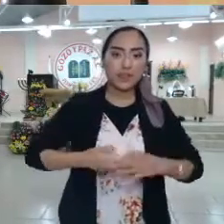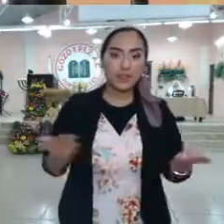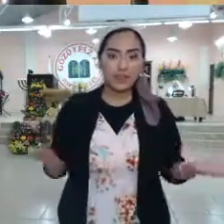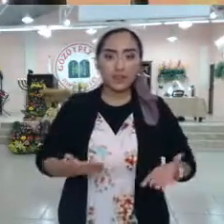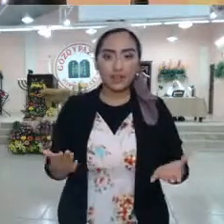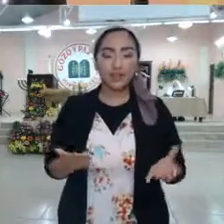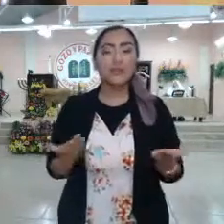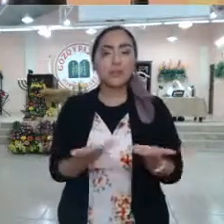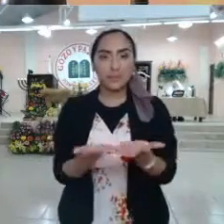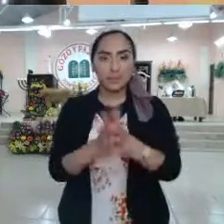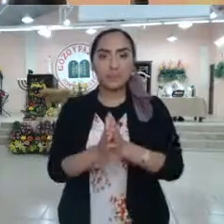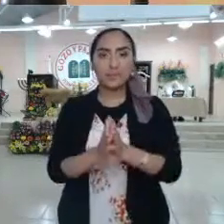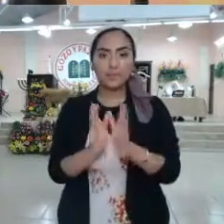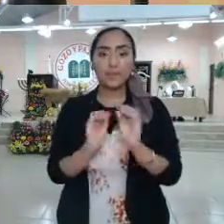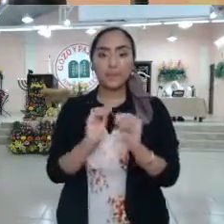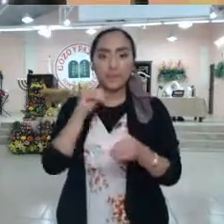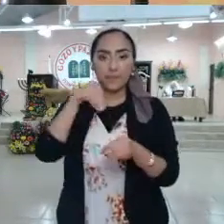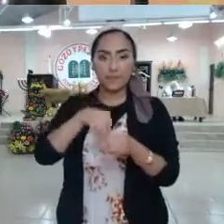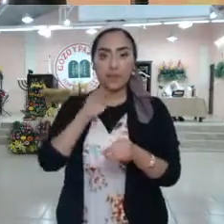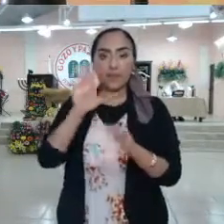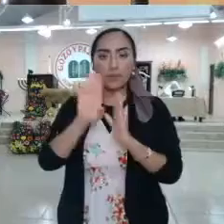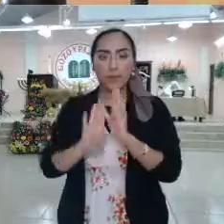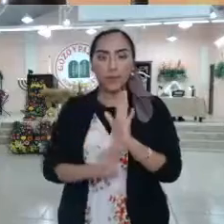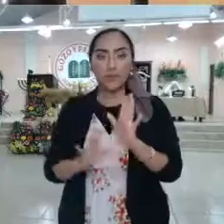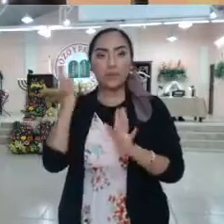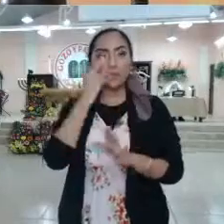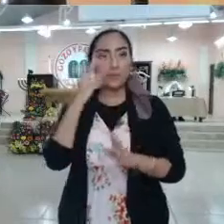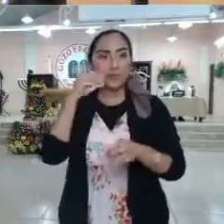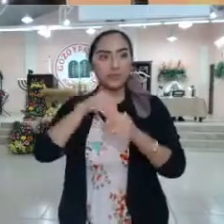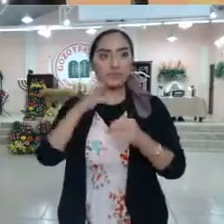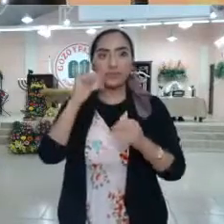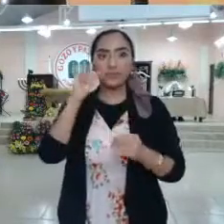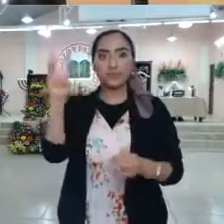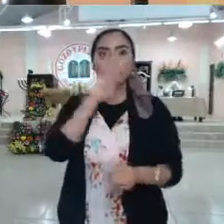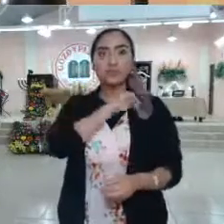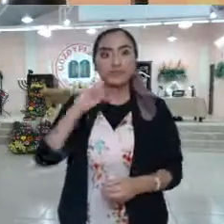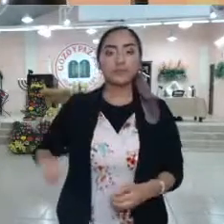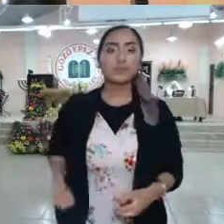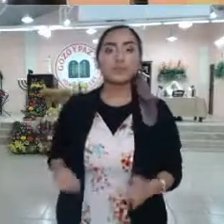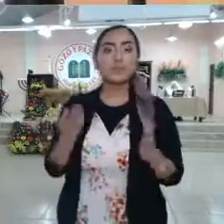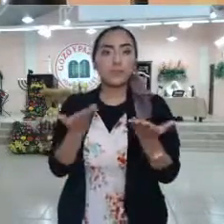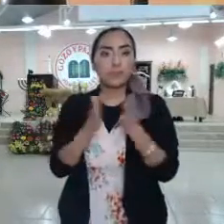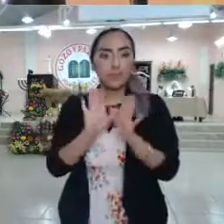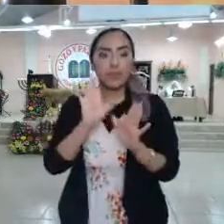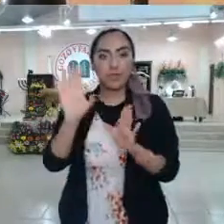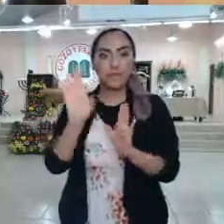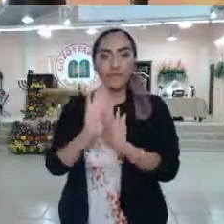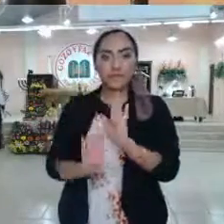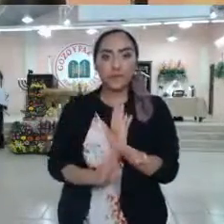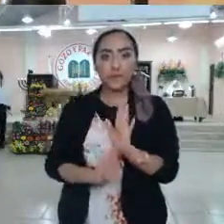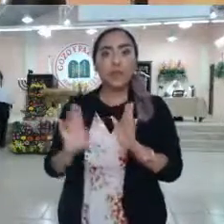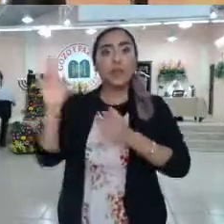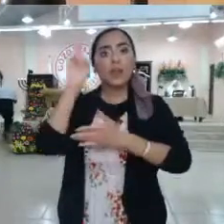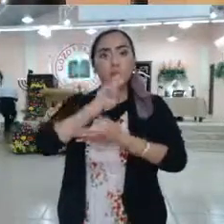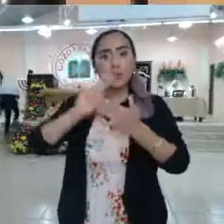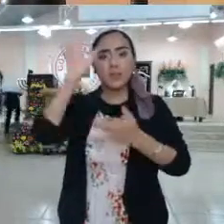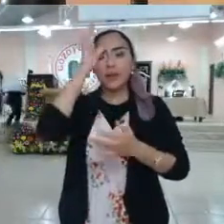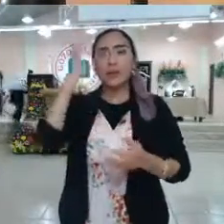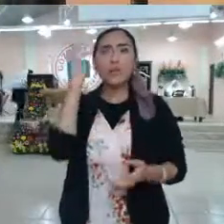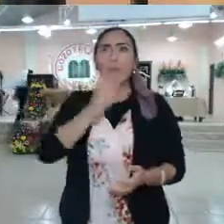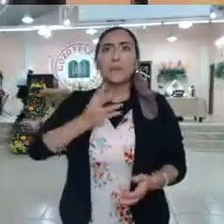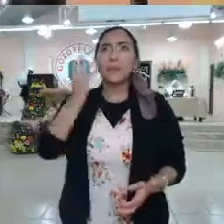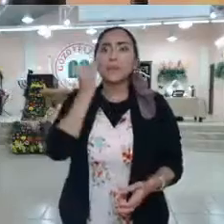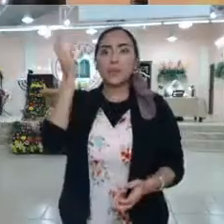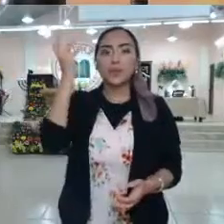the Cierra vision. su Tanakh, amados Close your preciosos. Tanakh, precious Preciosos beloved. del eterno Yahshua Precious in the Mashiach. Eternal Father, Cierra su Joshua Tanakh. HaMashiach. El Close your Eterno Tanakh, es the Eternal